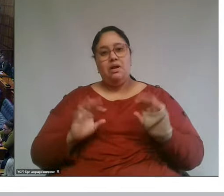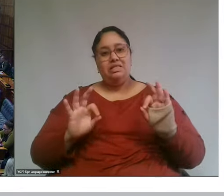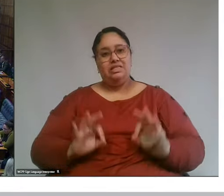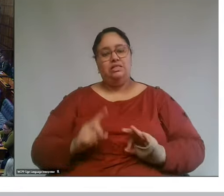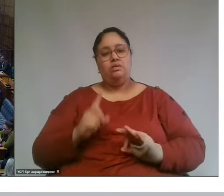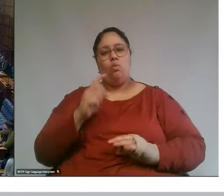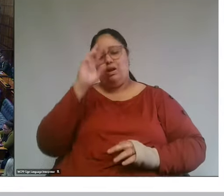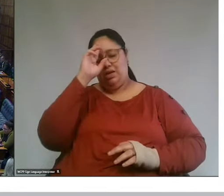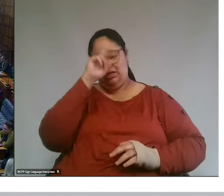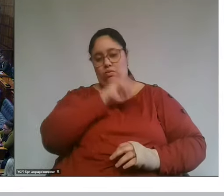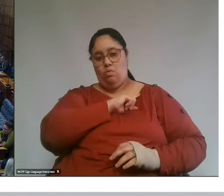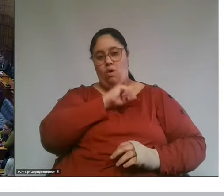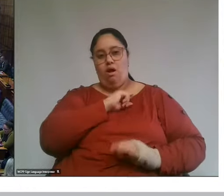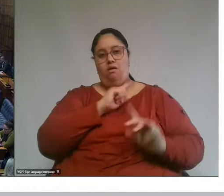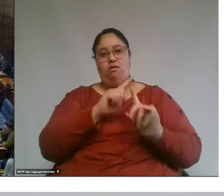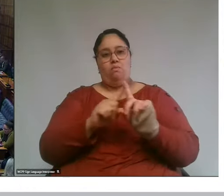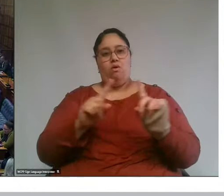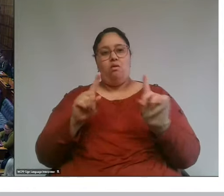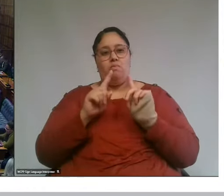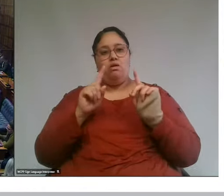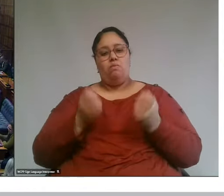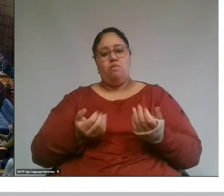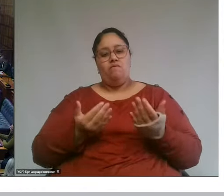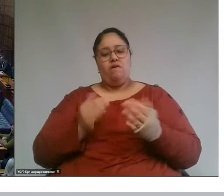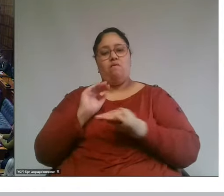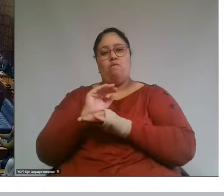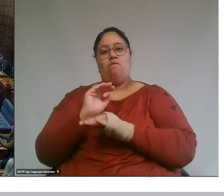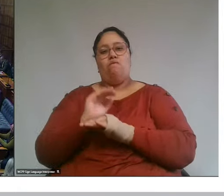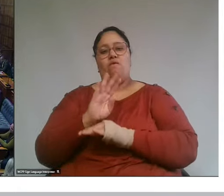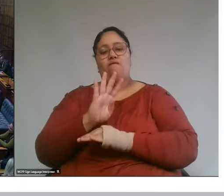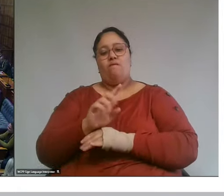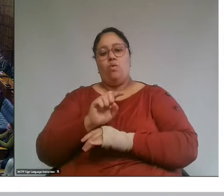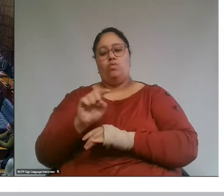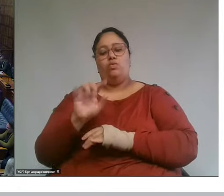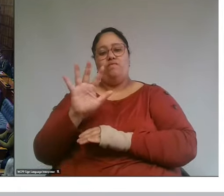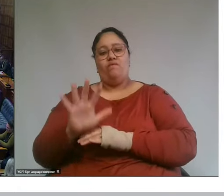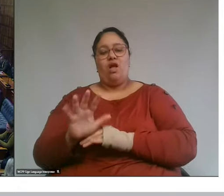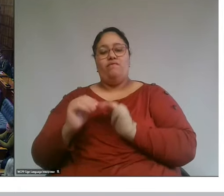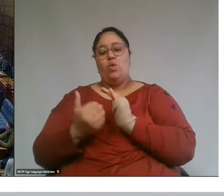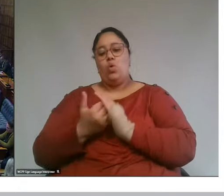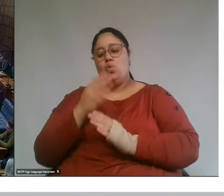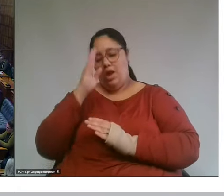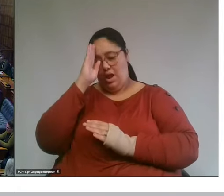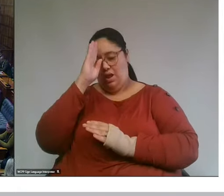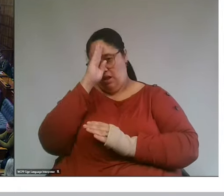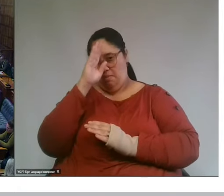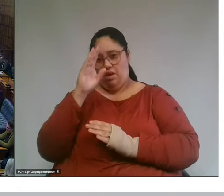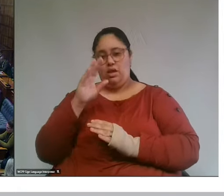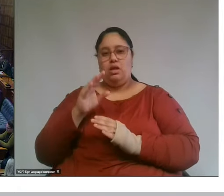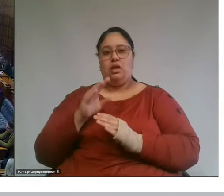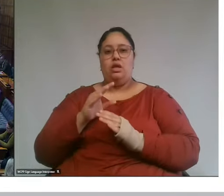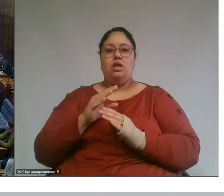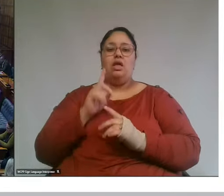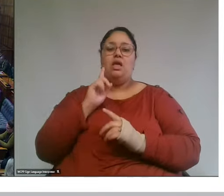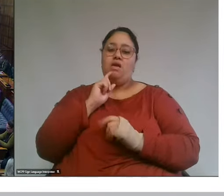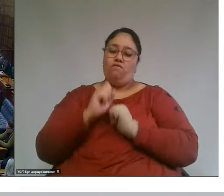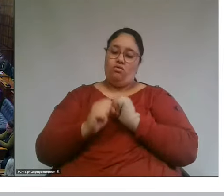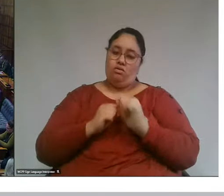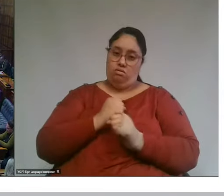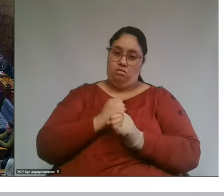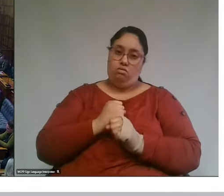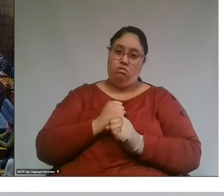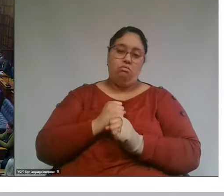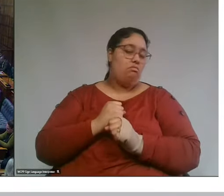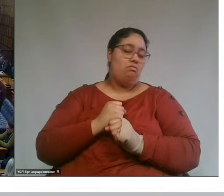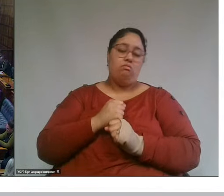the reasons that the department produces between four and five new academic instruments per year it's